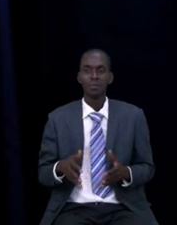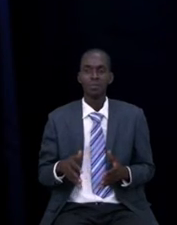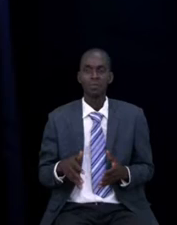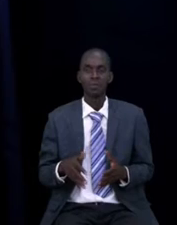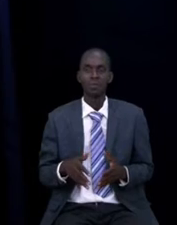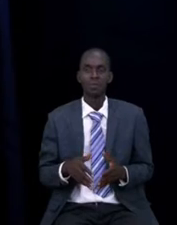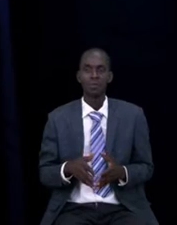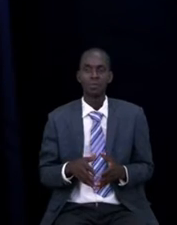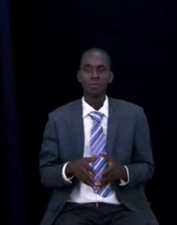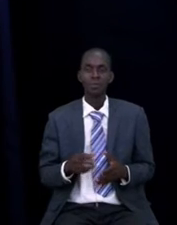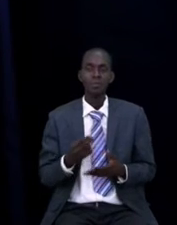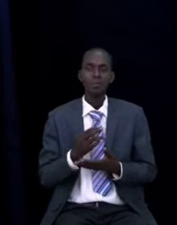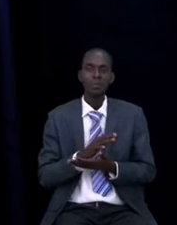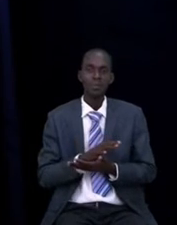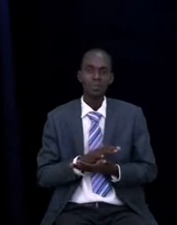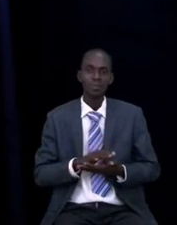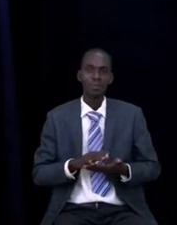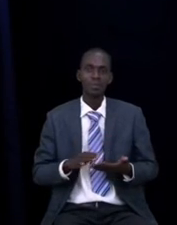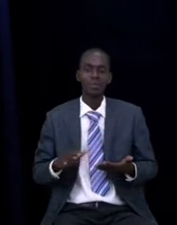Holy,